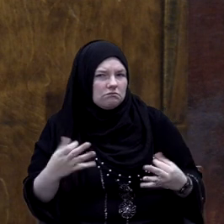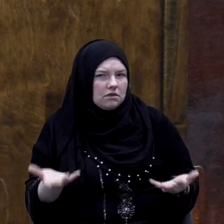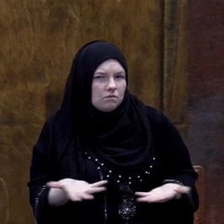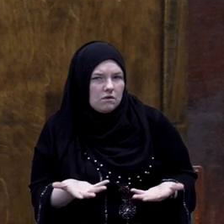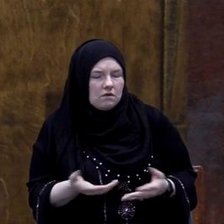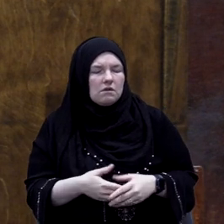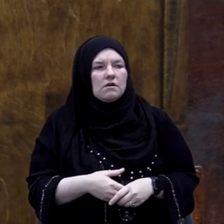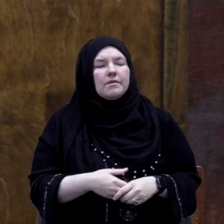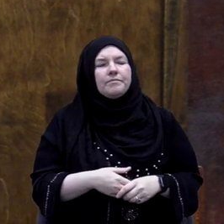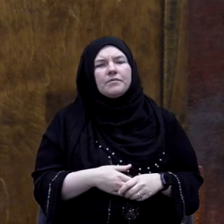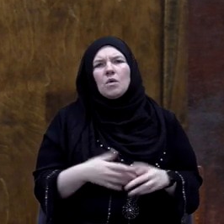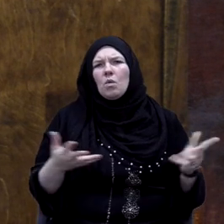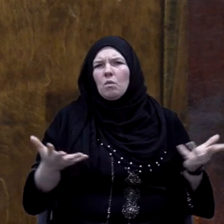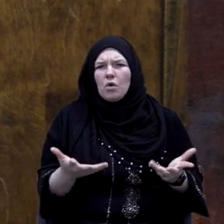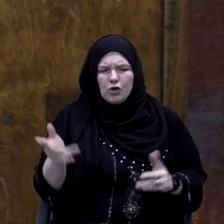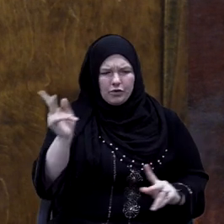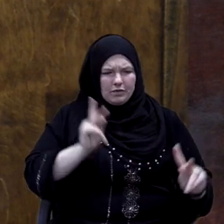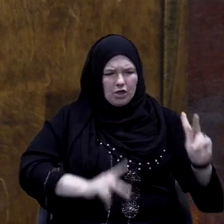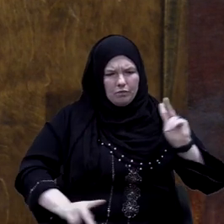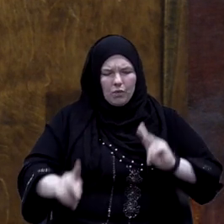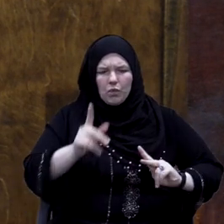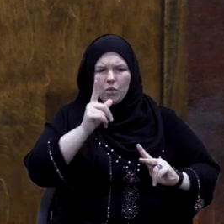it. What do they think